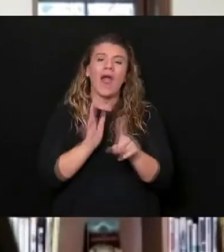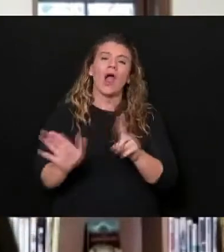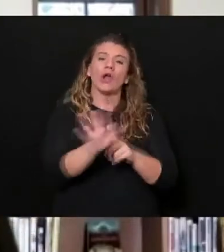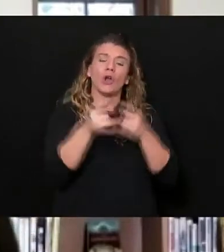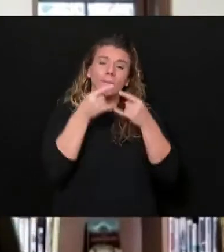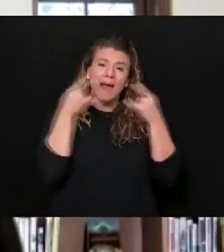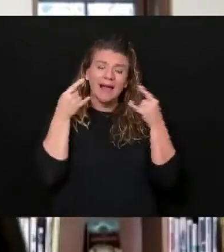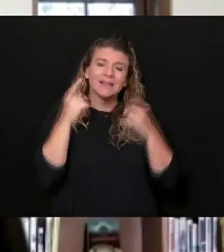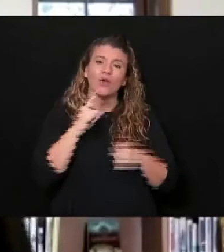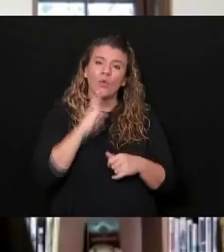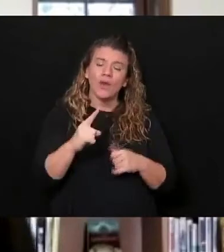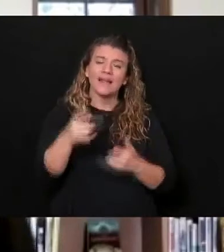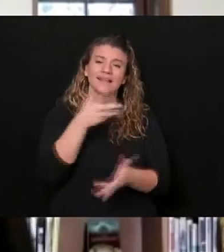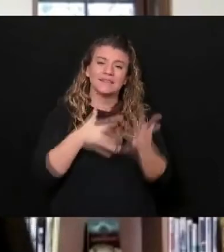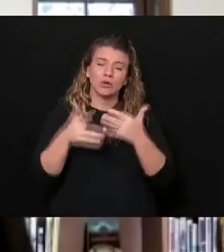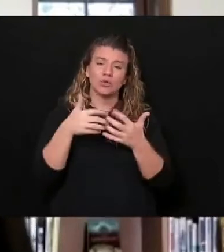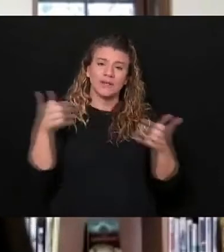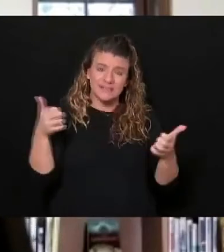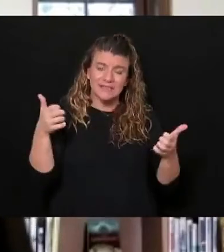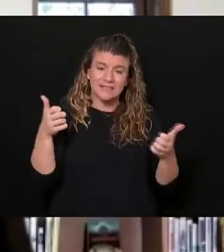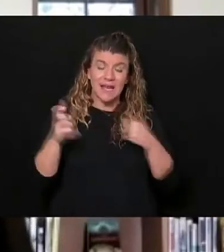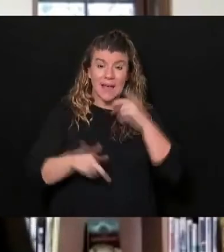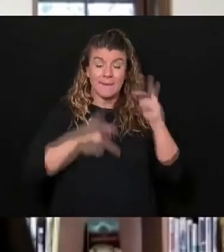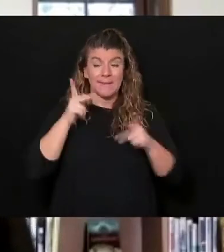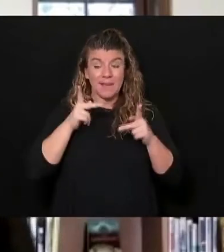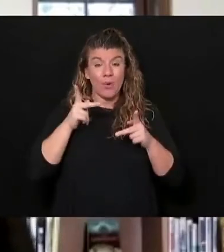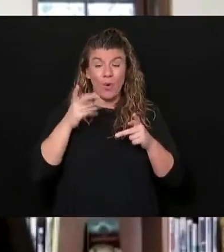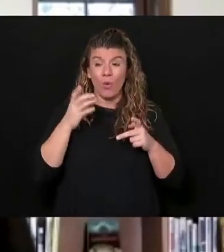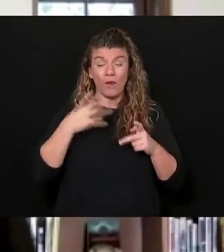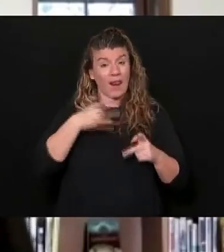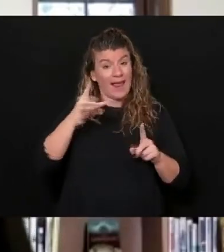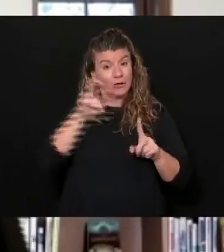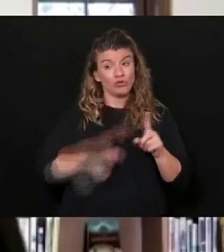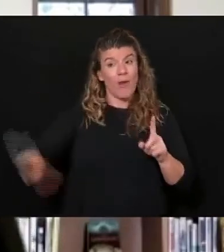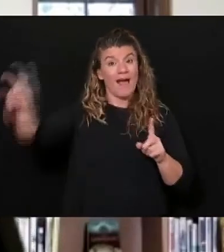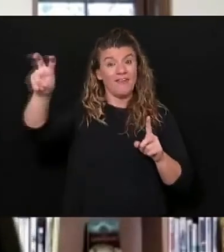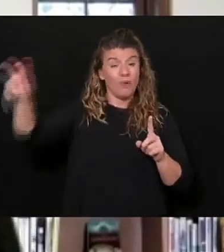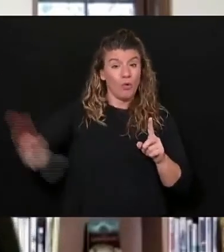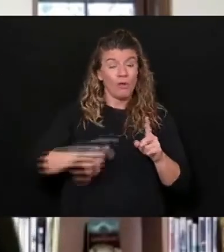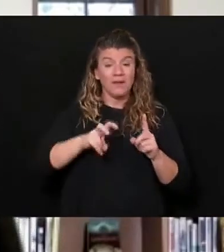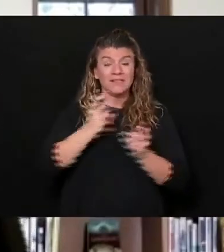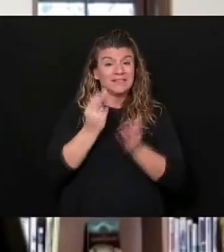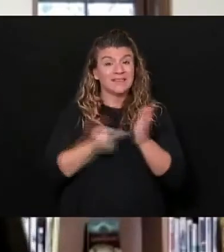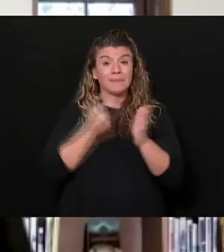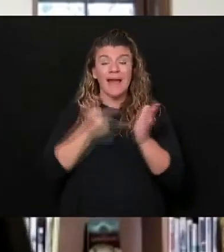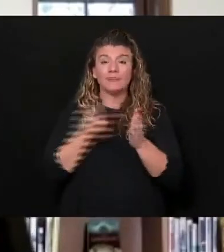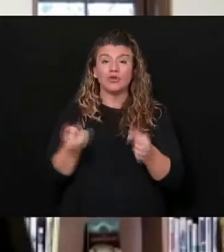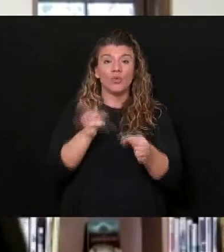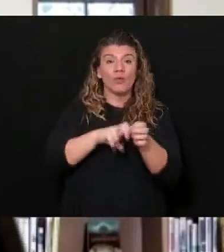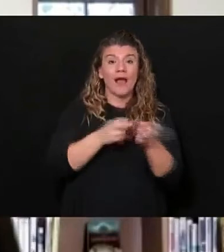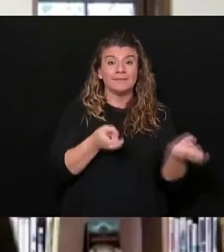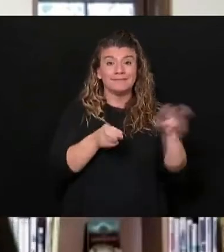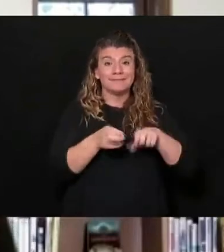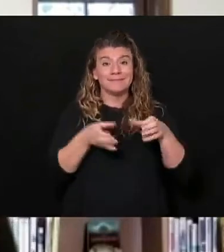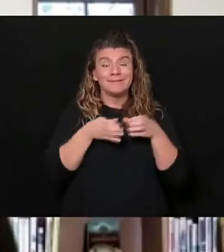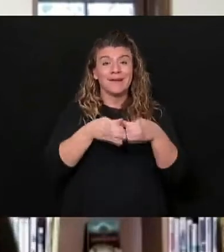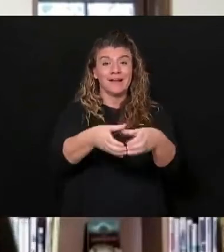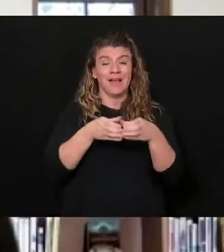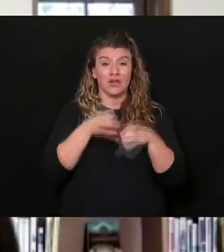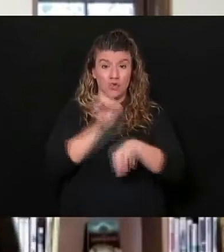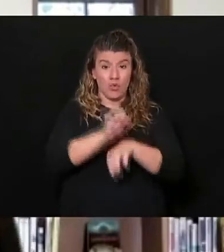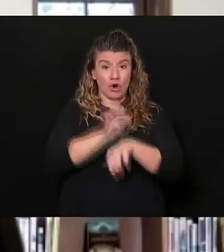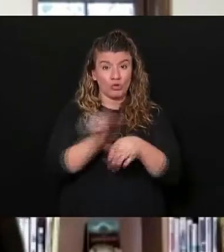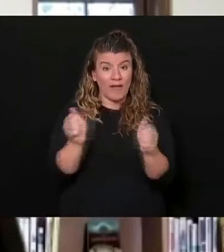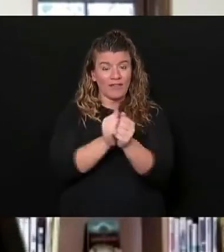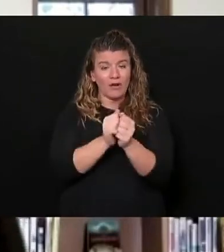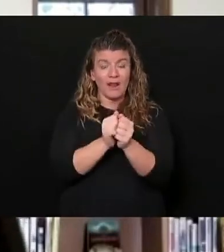to really social distance. A lot of people travel even in cars to work together, that if that's the case, to wear your mask in